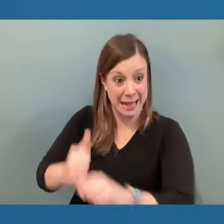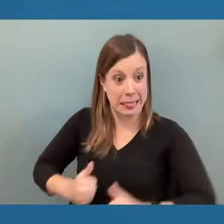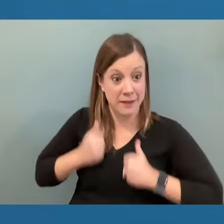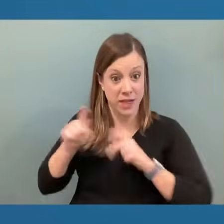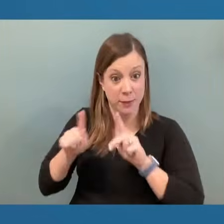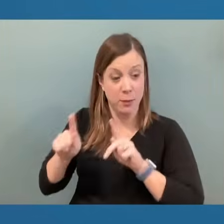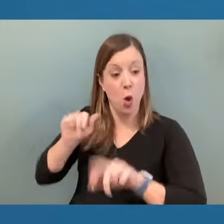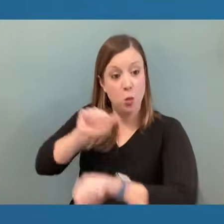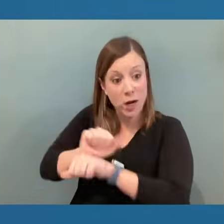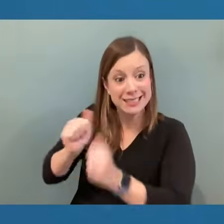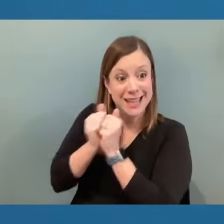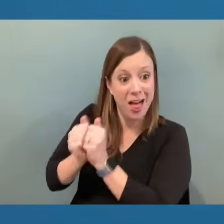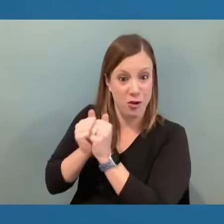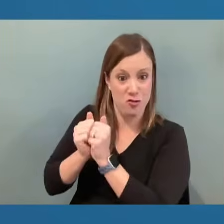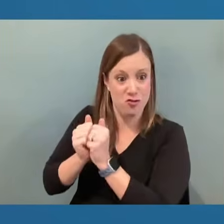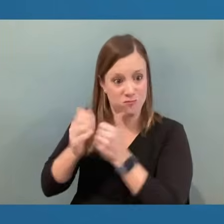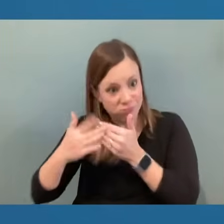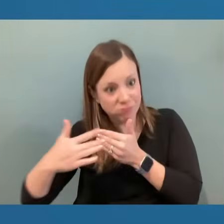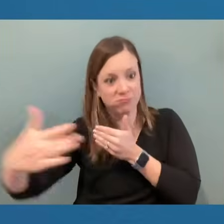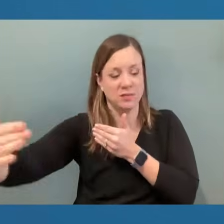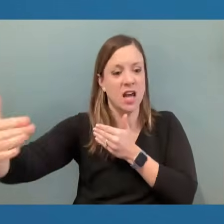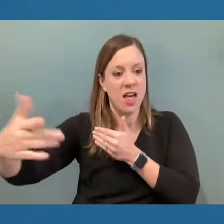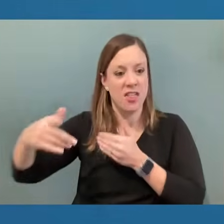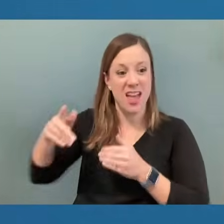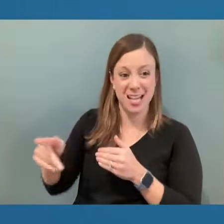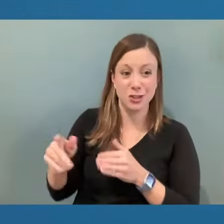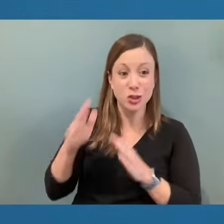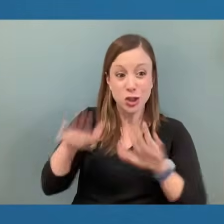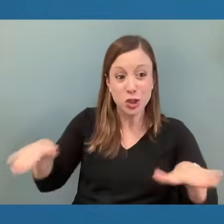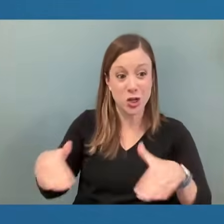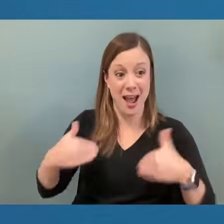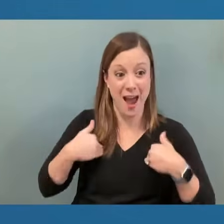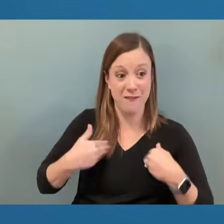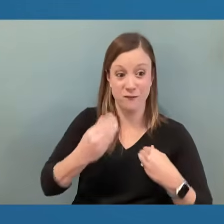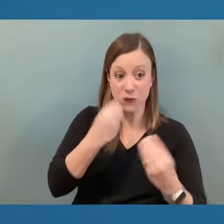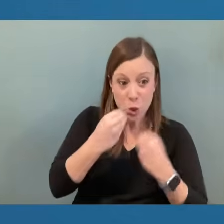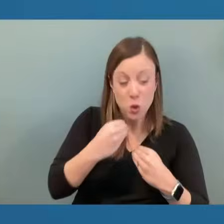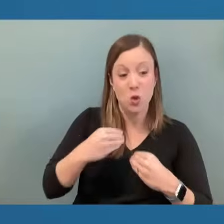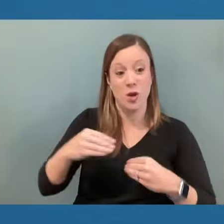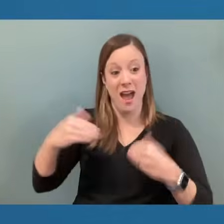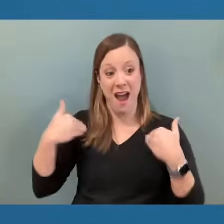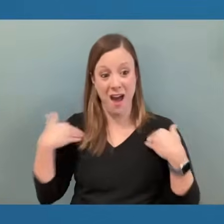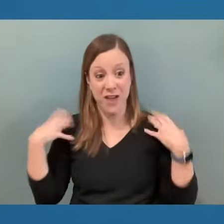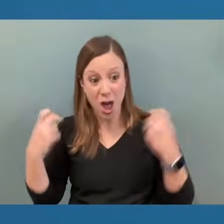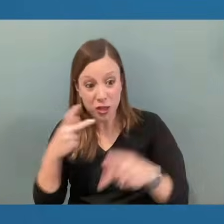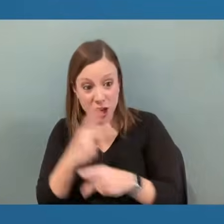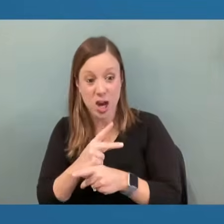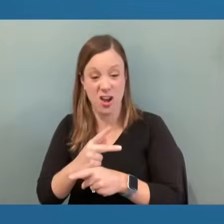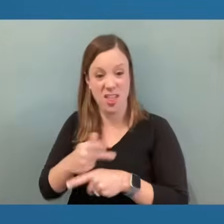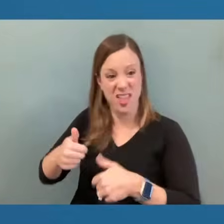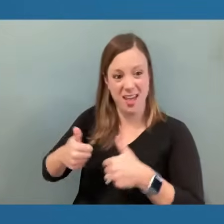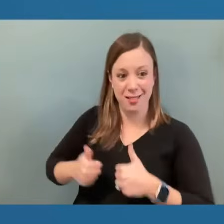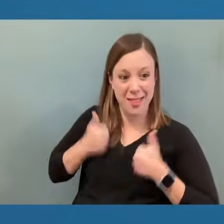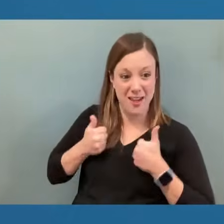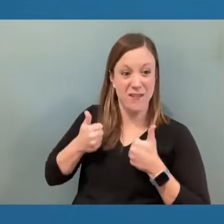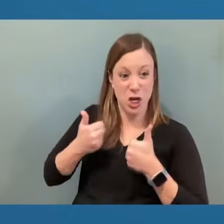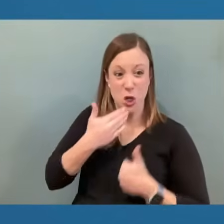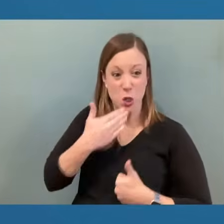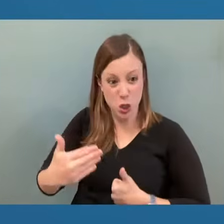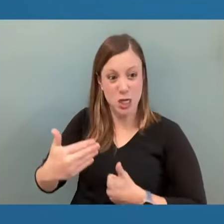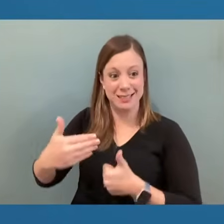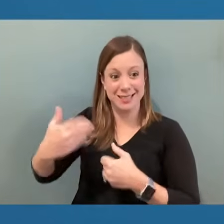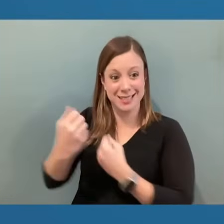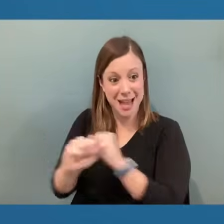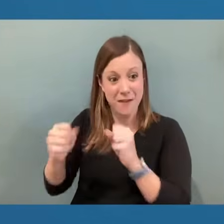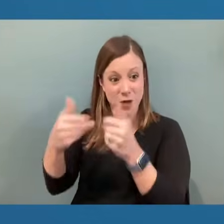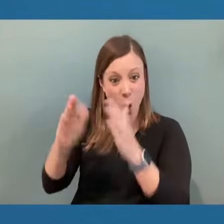children are fed, that they get health care, they get a good education, they live in a good home. That's where we have unanimity among